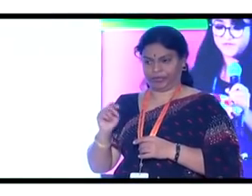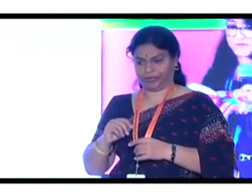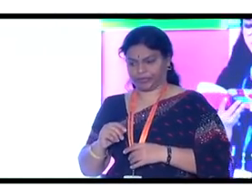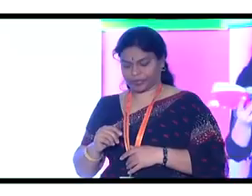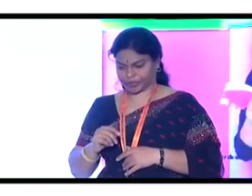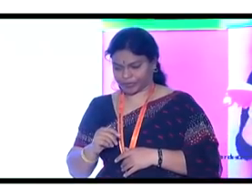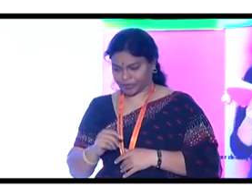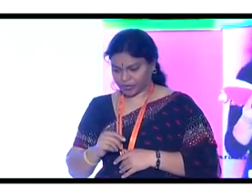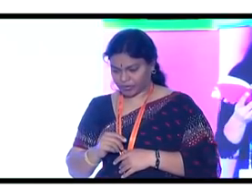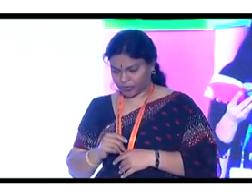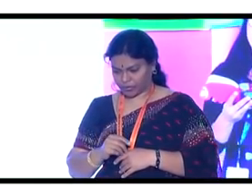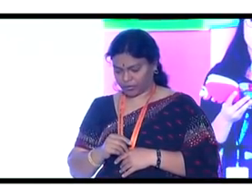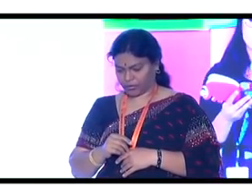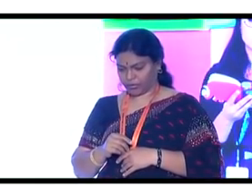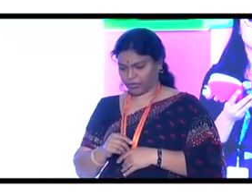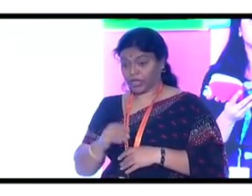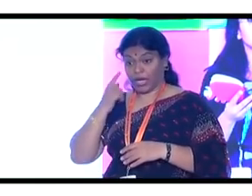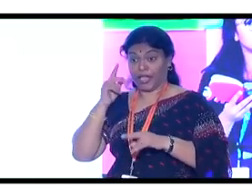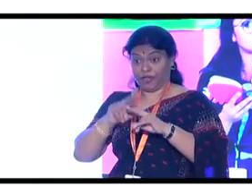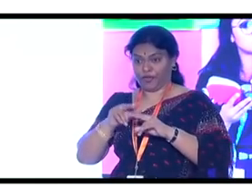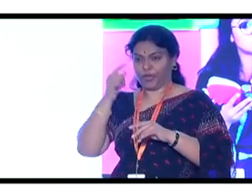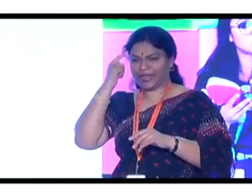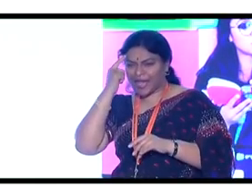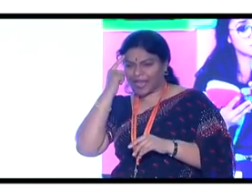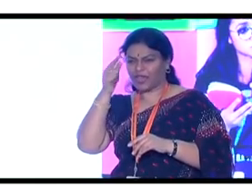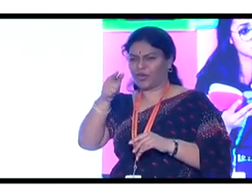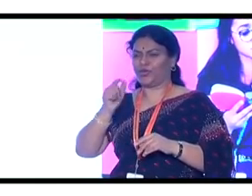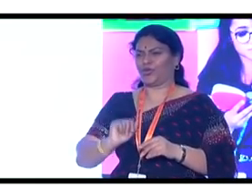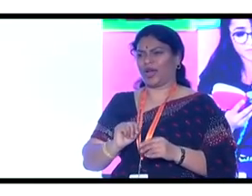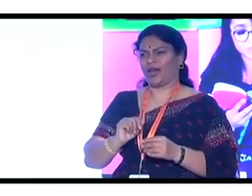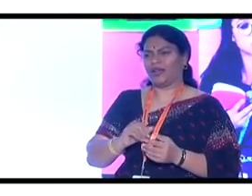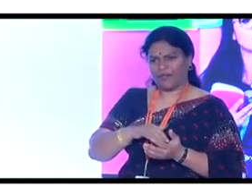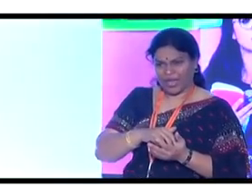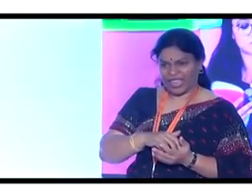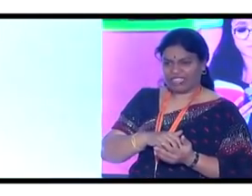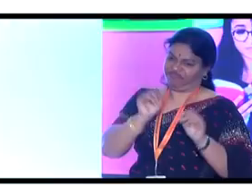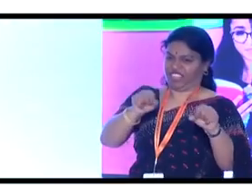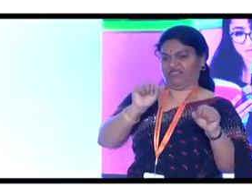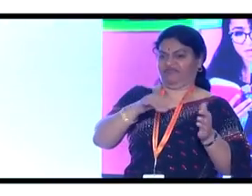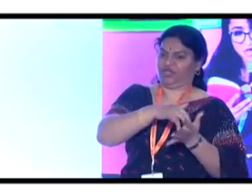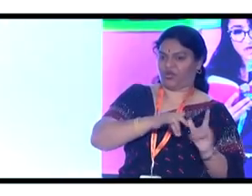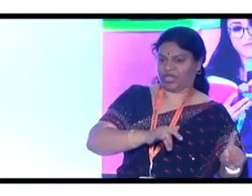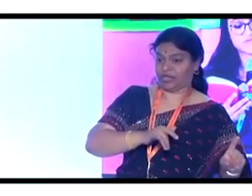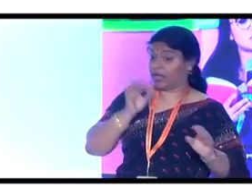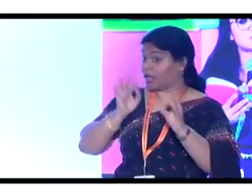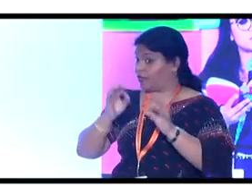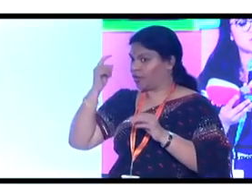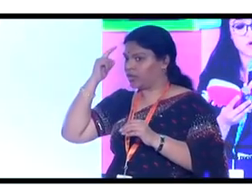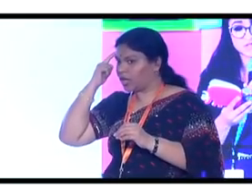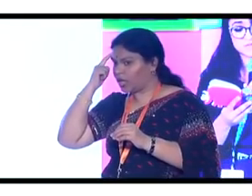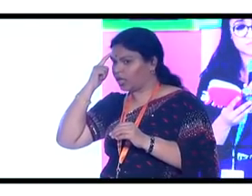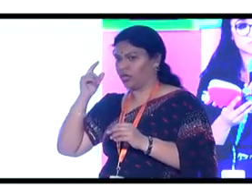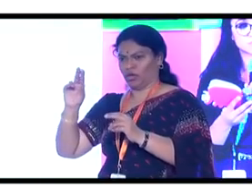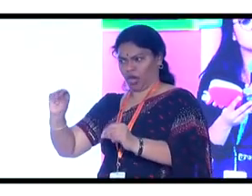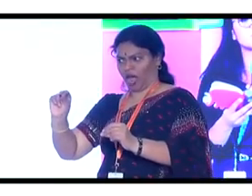in front of you. If you think you are beaten, you are. If you think you dare